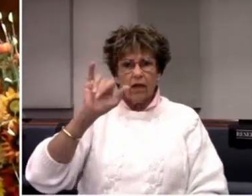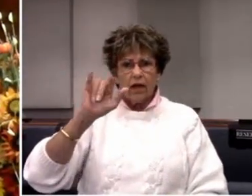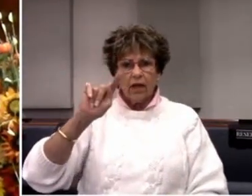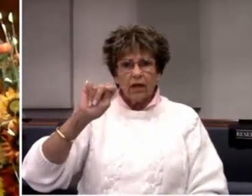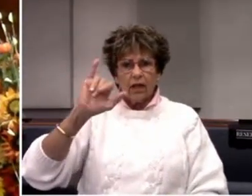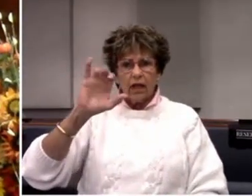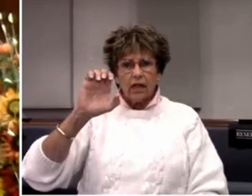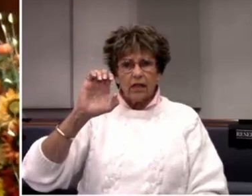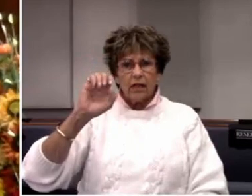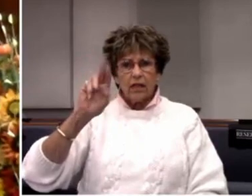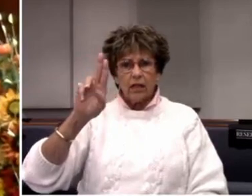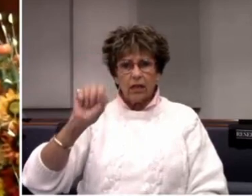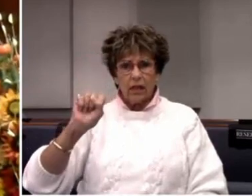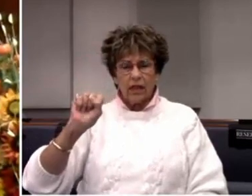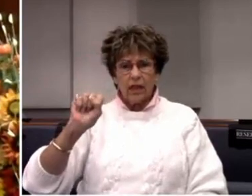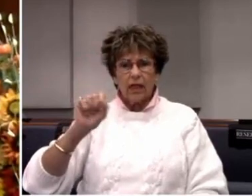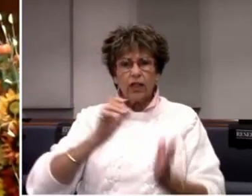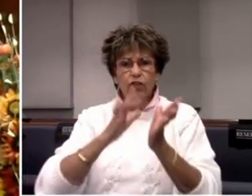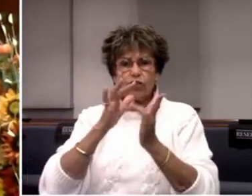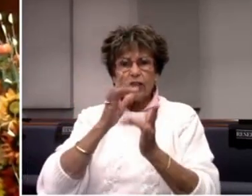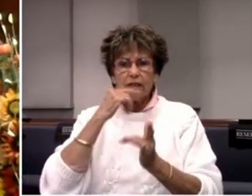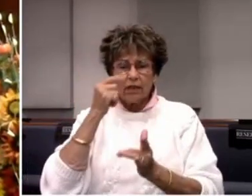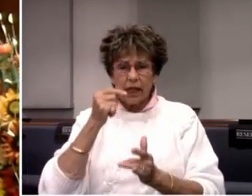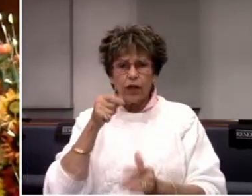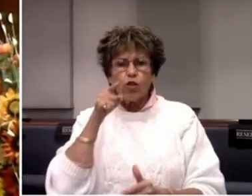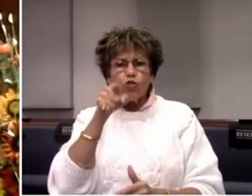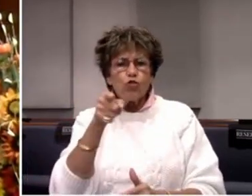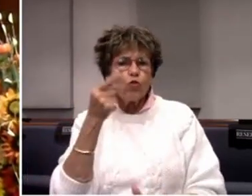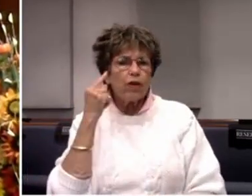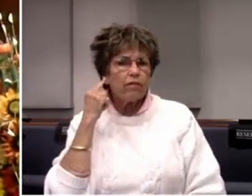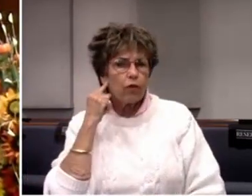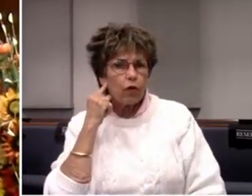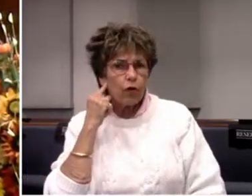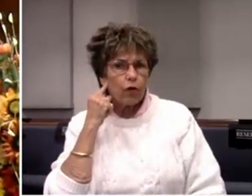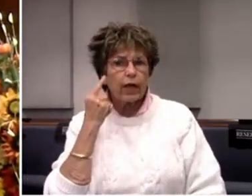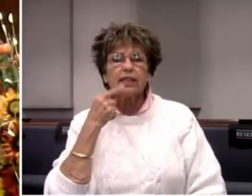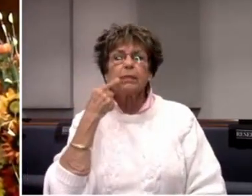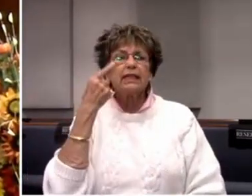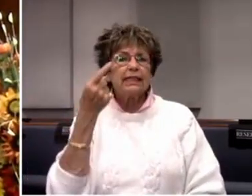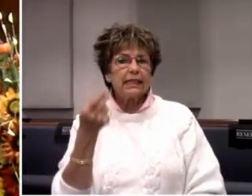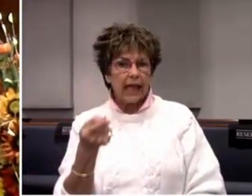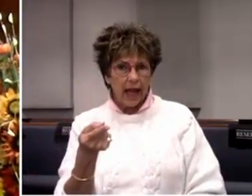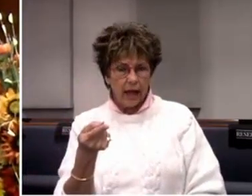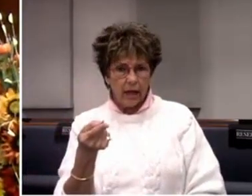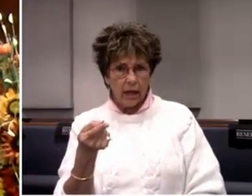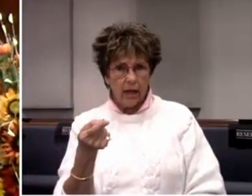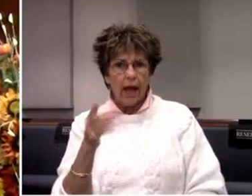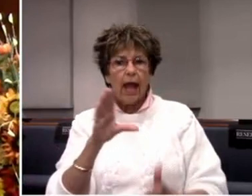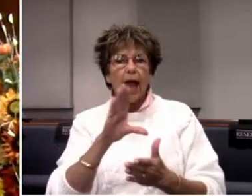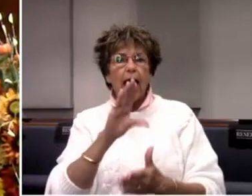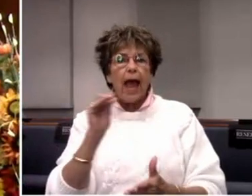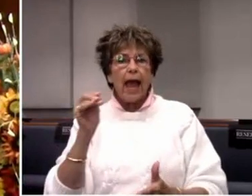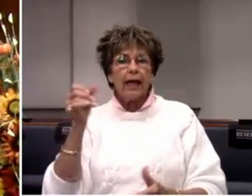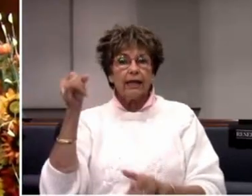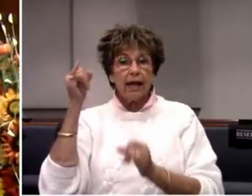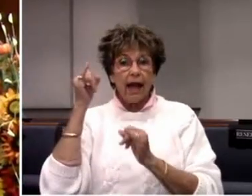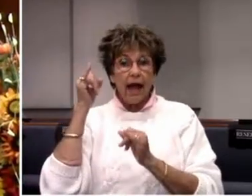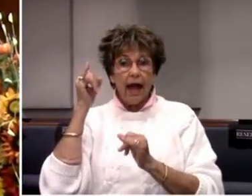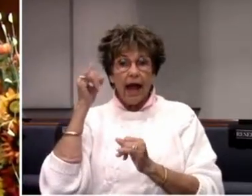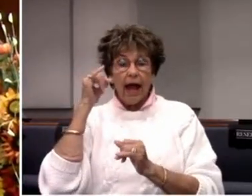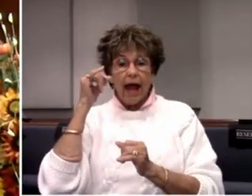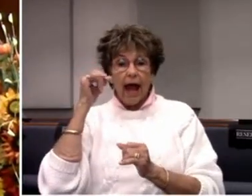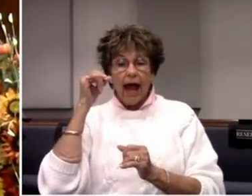says, "Ye have heard that it hath been said, an eye for an